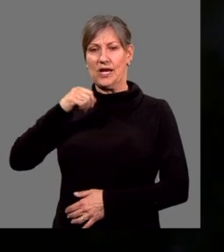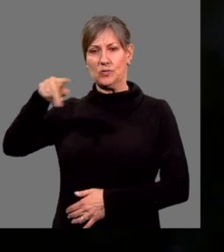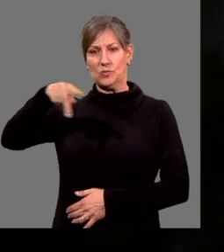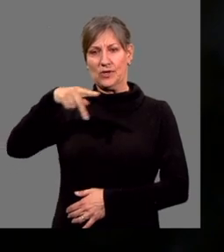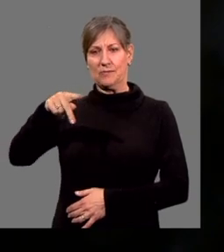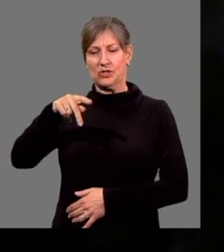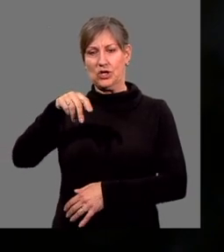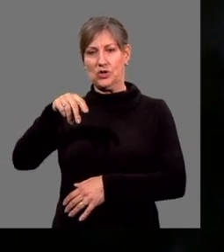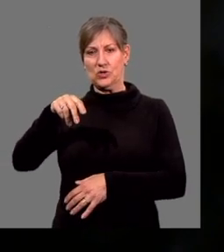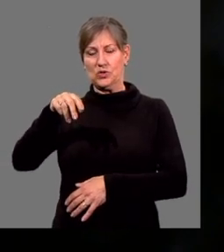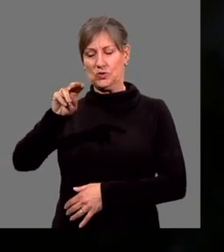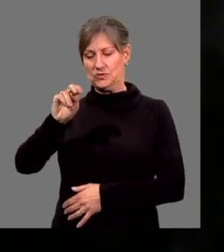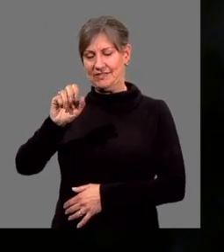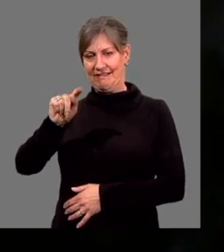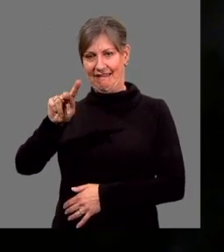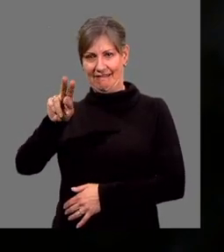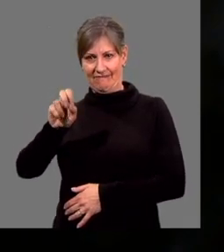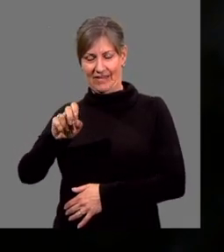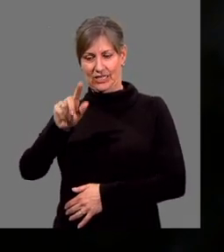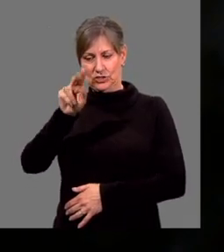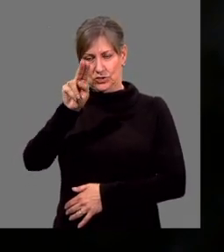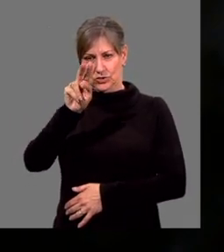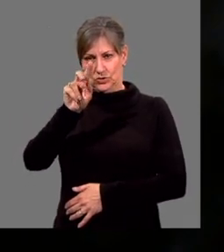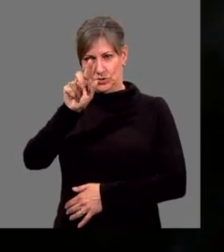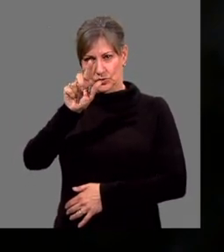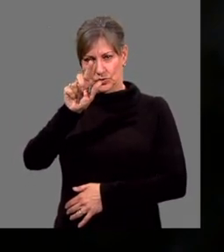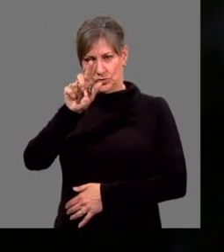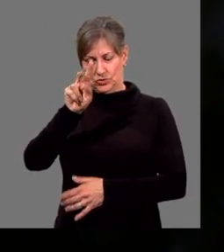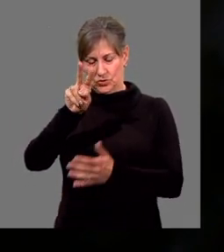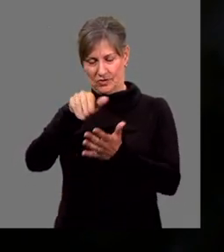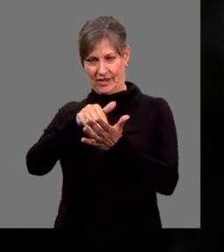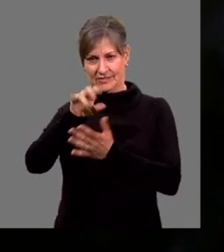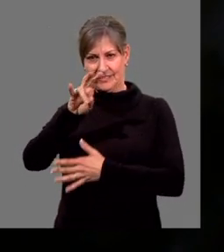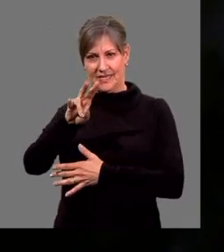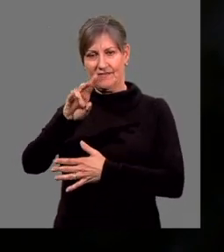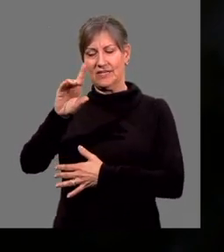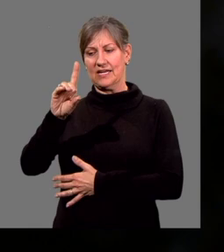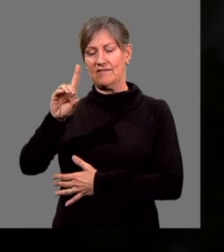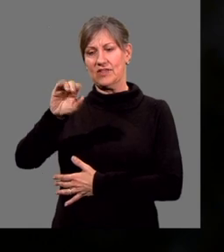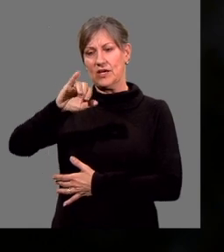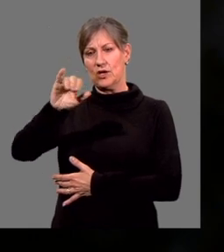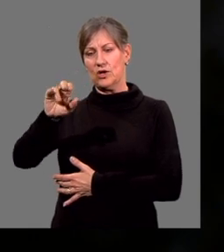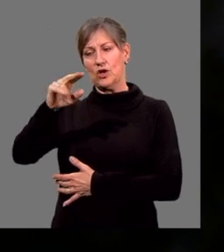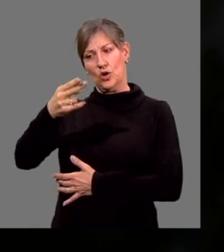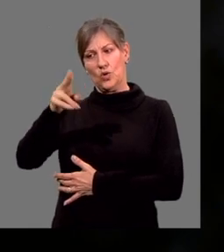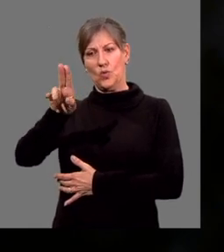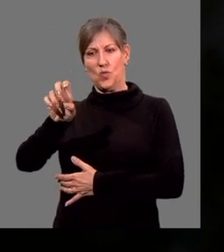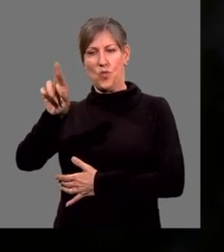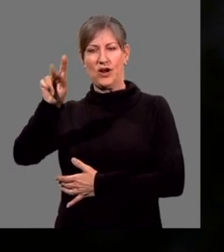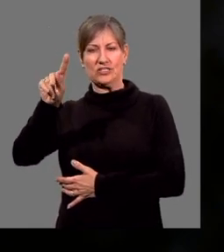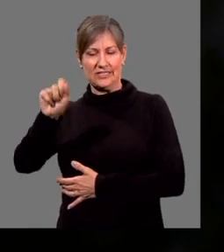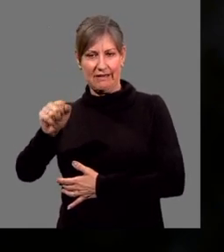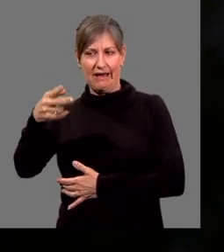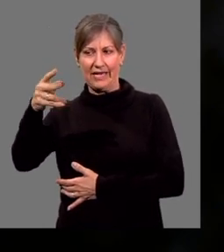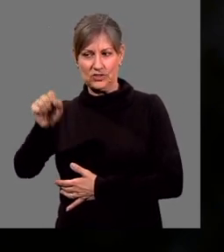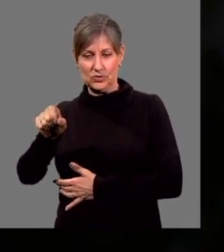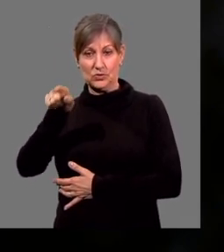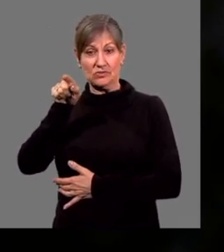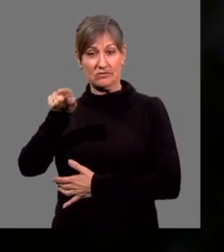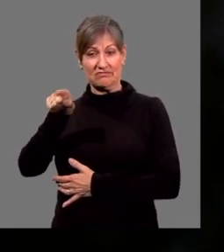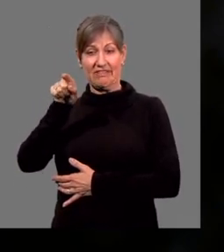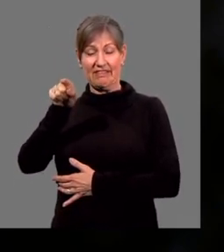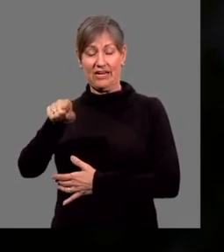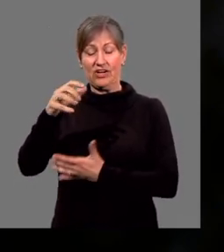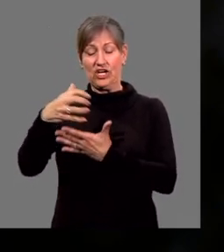Pueblo native and 2007 graduate of Dolores Huerta Preparatory High School. While in high school, Stephen earned